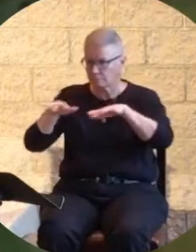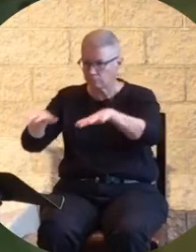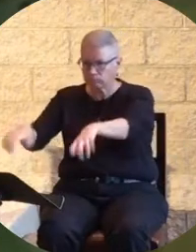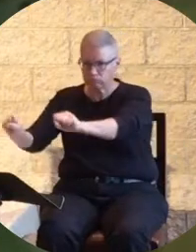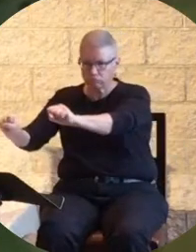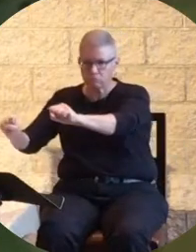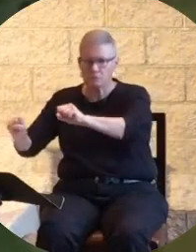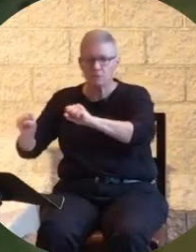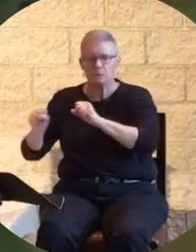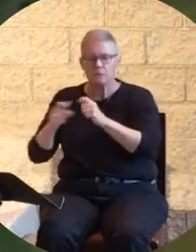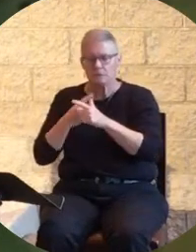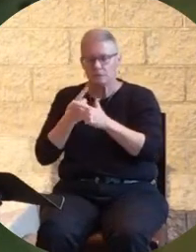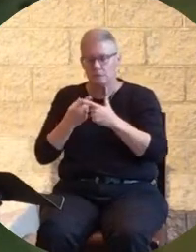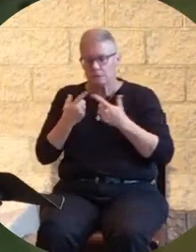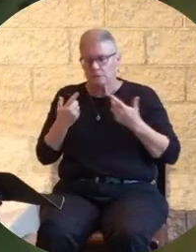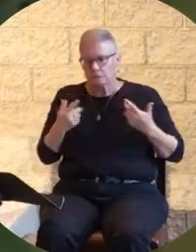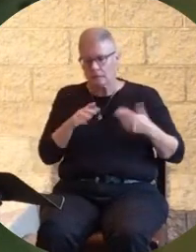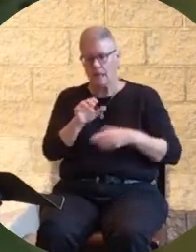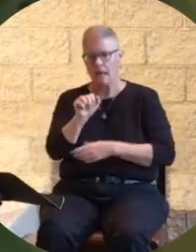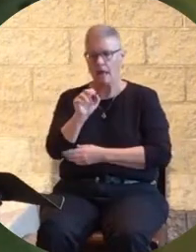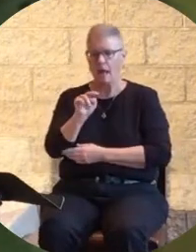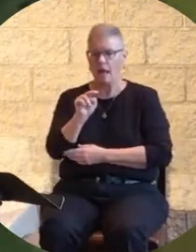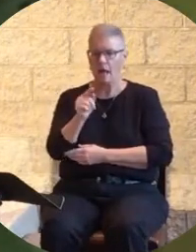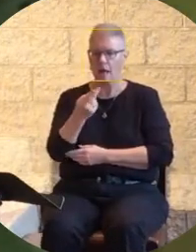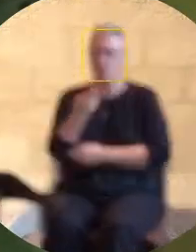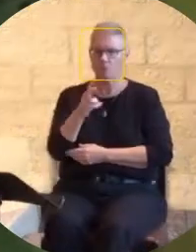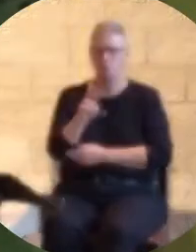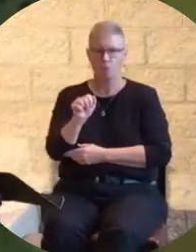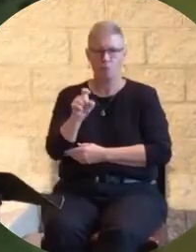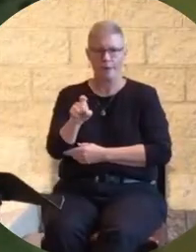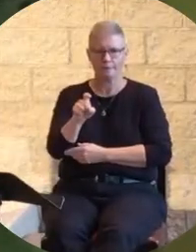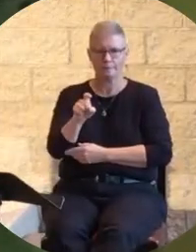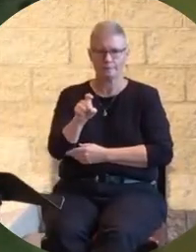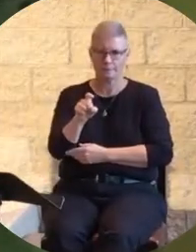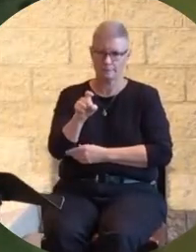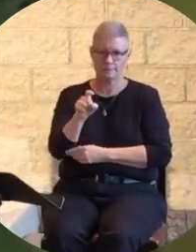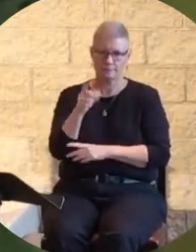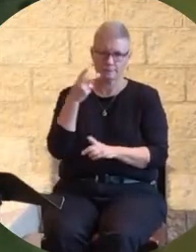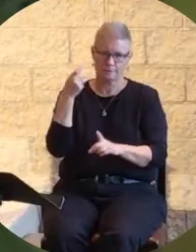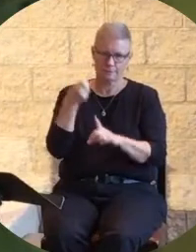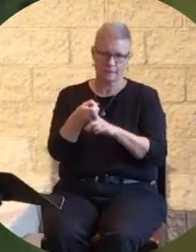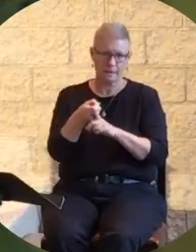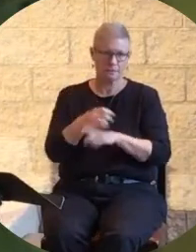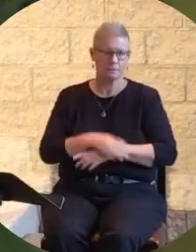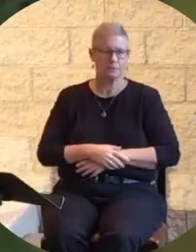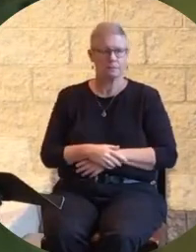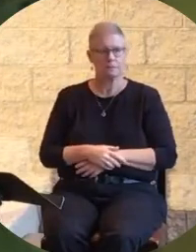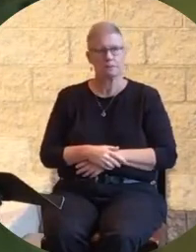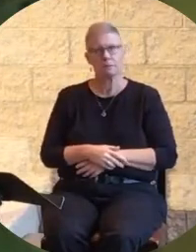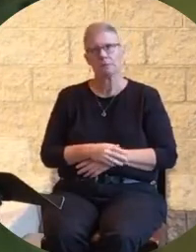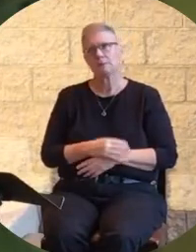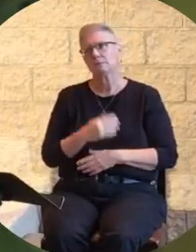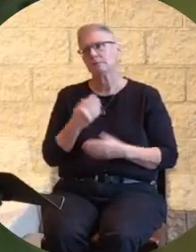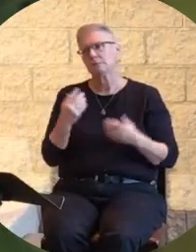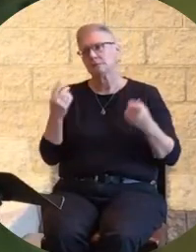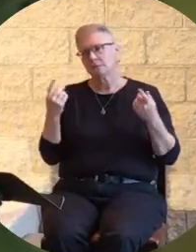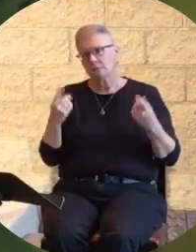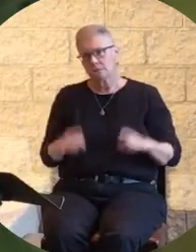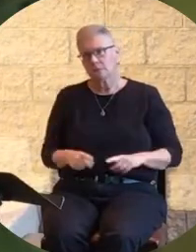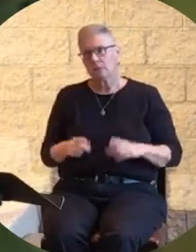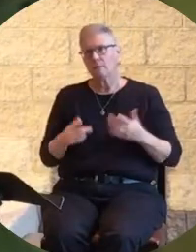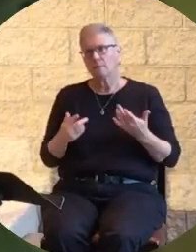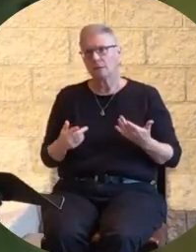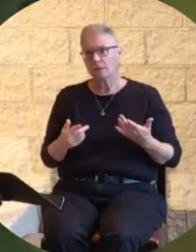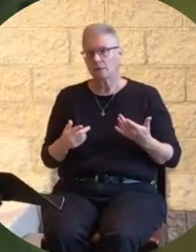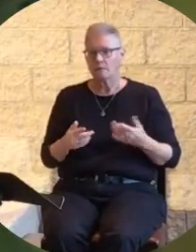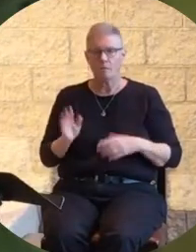And then there were the anthrax attacks. And then there was a major